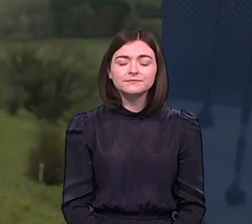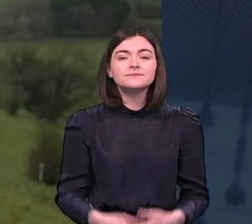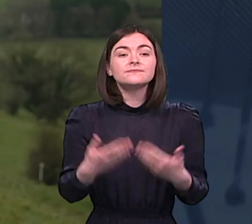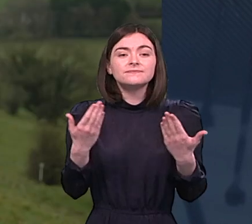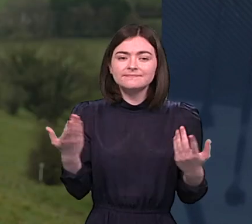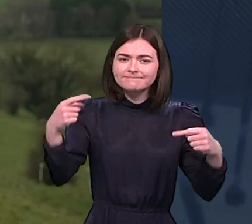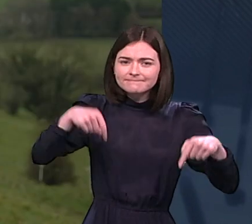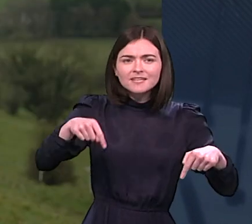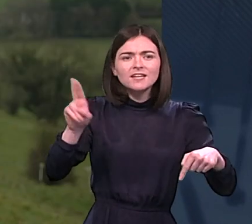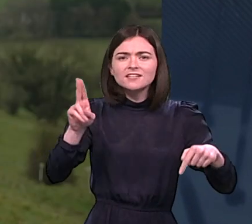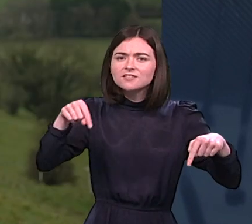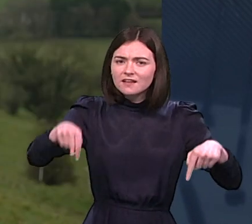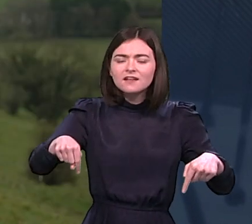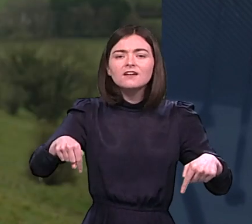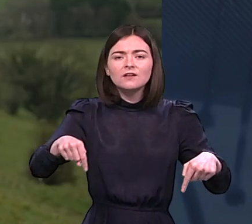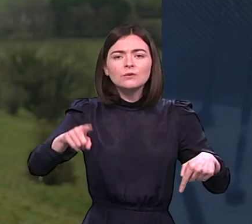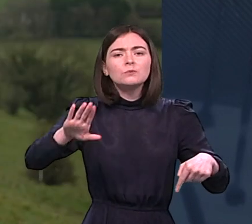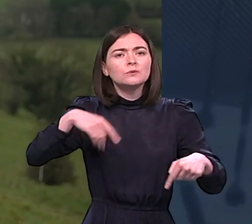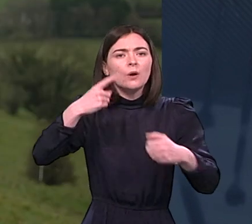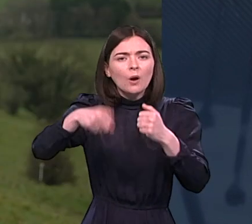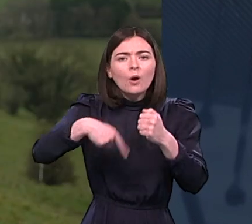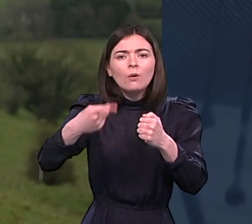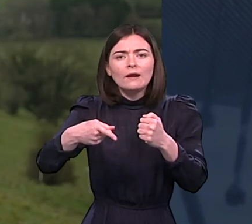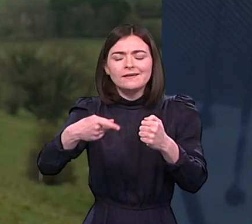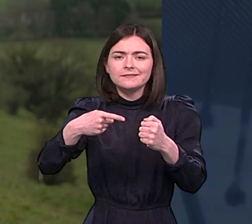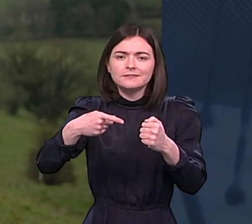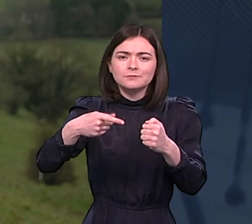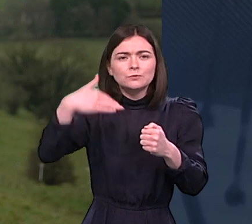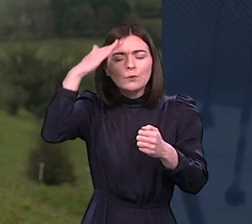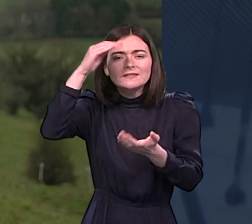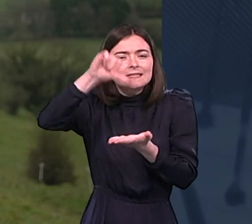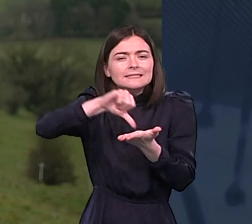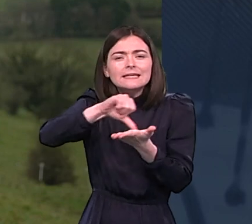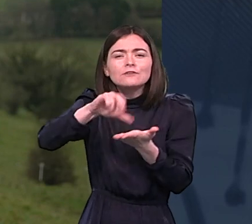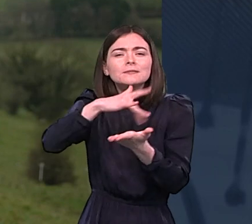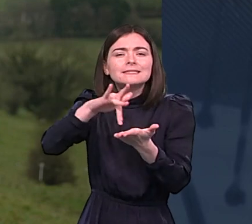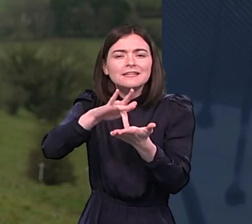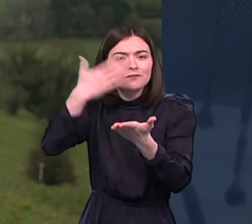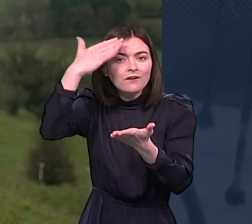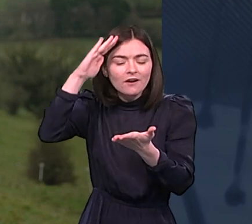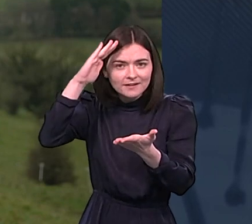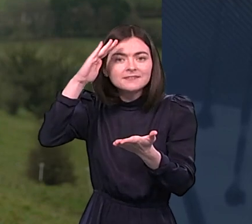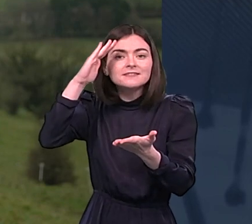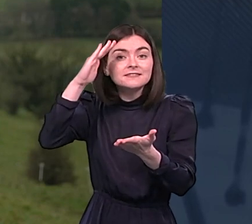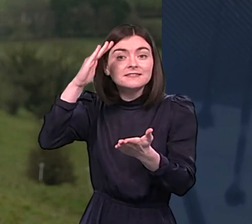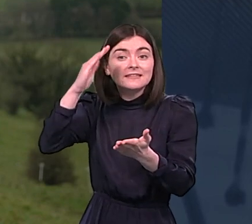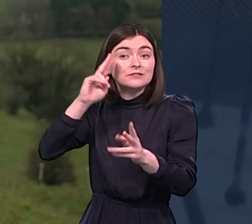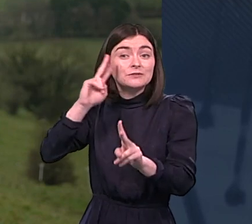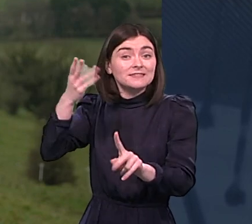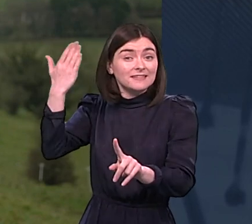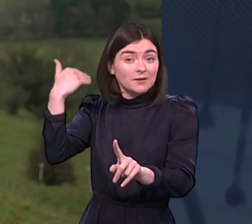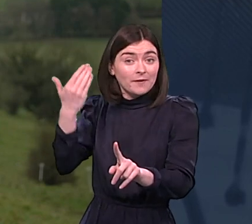Uisneach always been regarded and referred to as the sacred centre of Ireland, and directly behind me